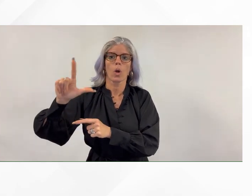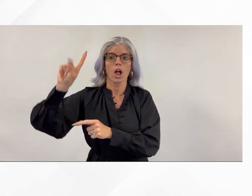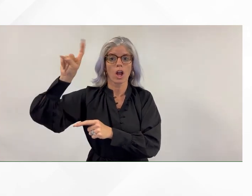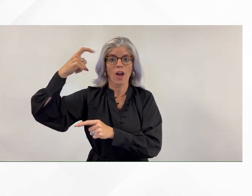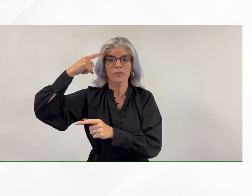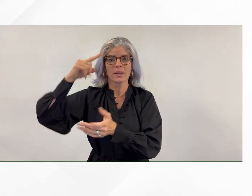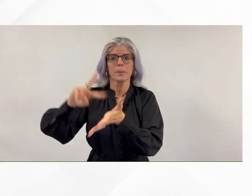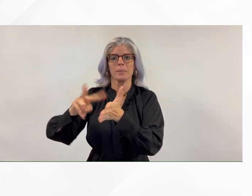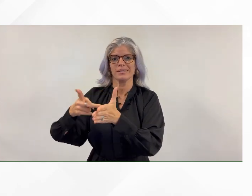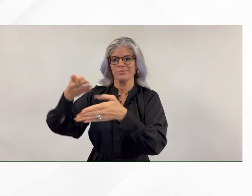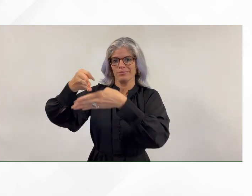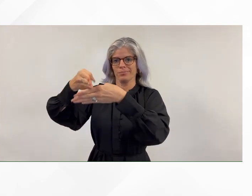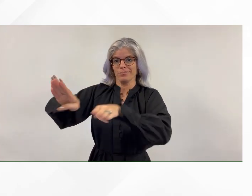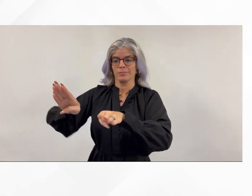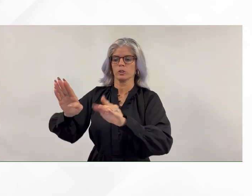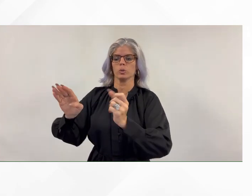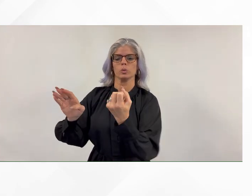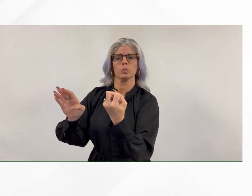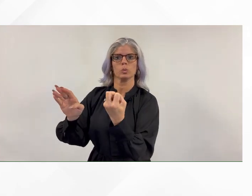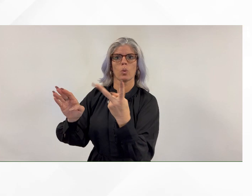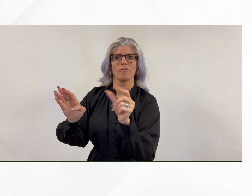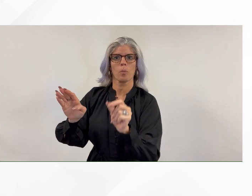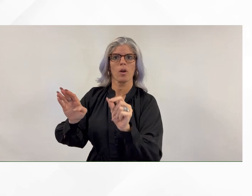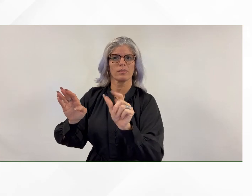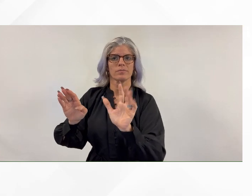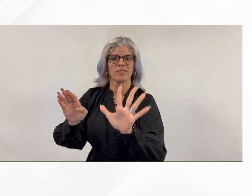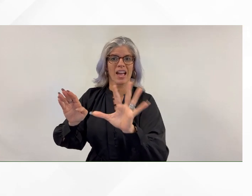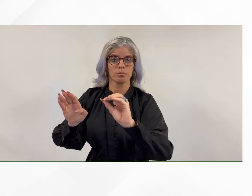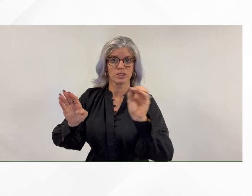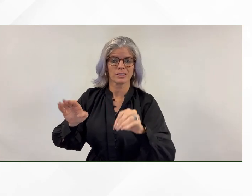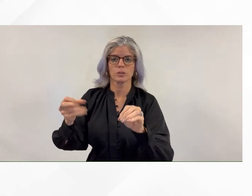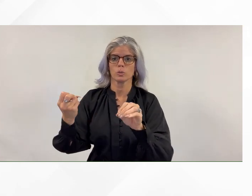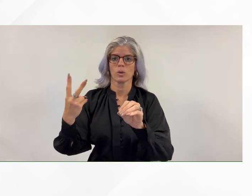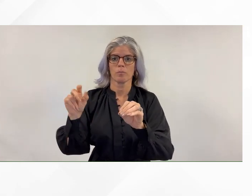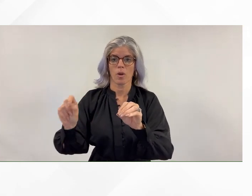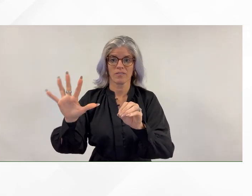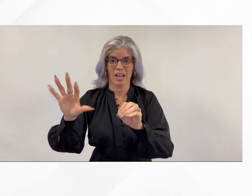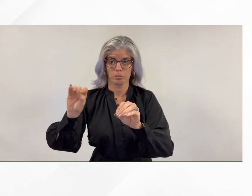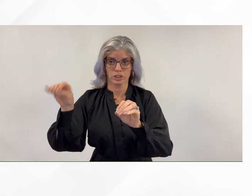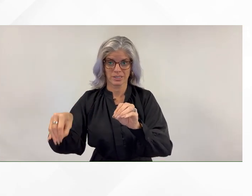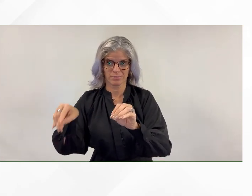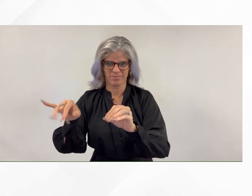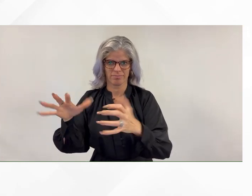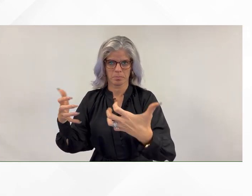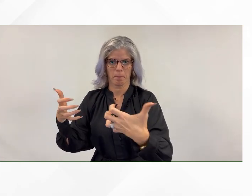the 12.5% cost share, you could jeopardize your ability to receive full PA funding.